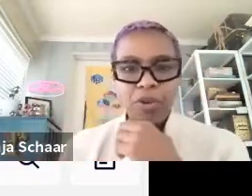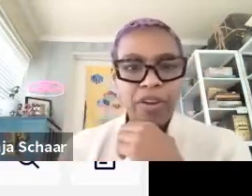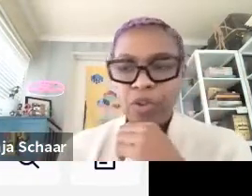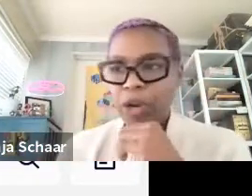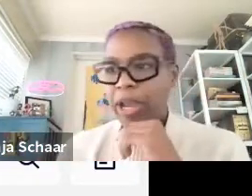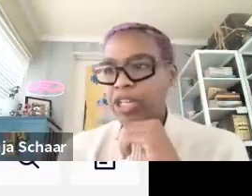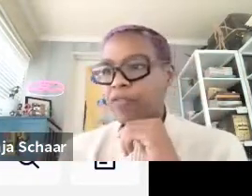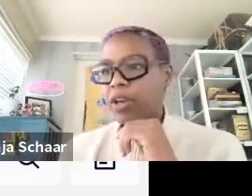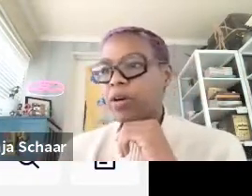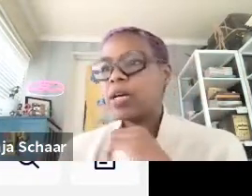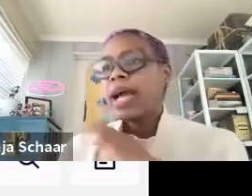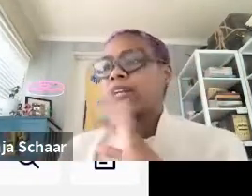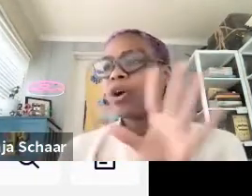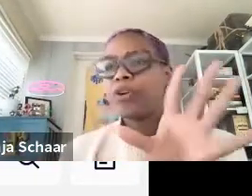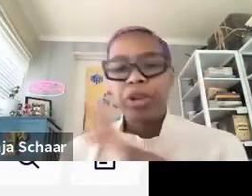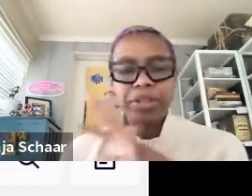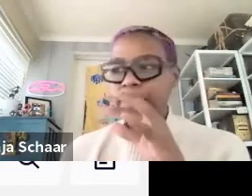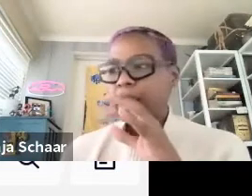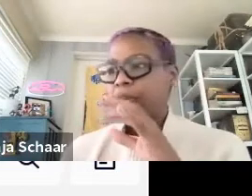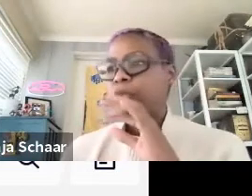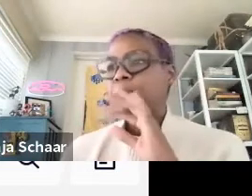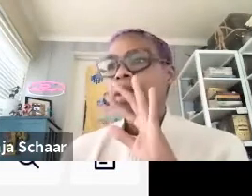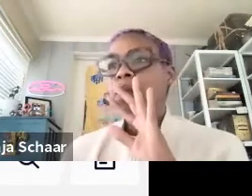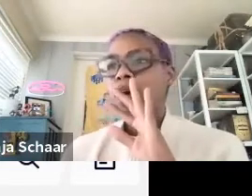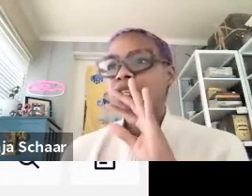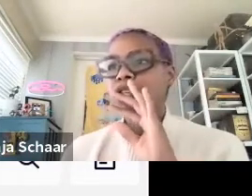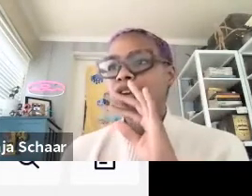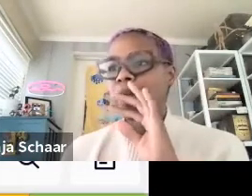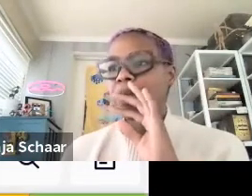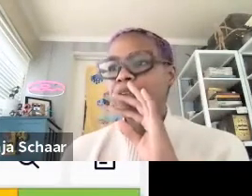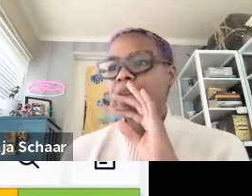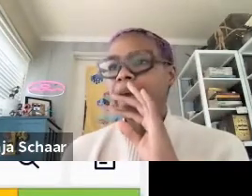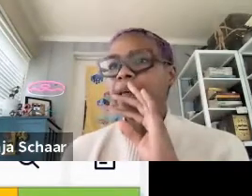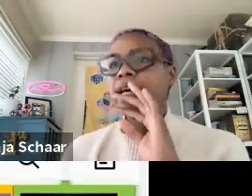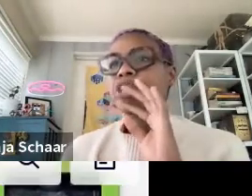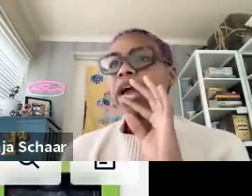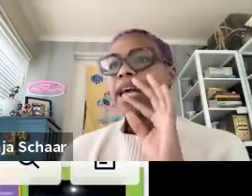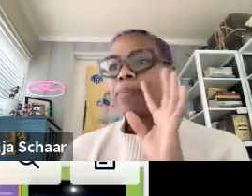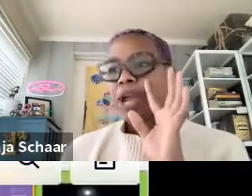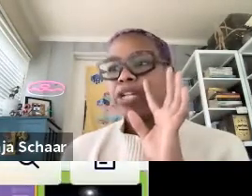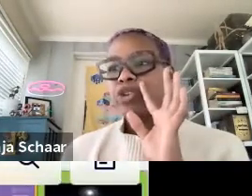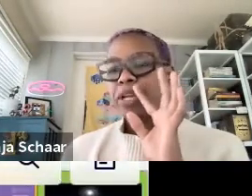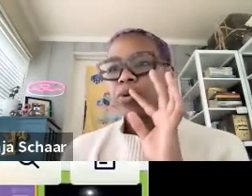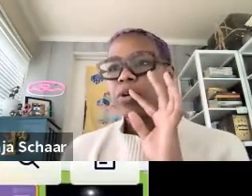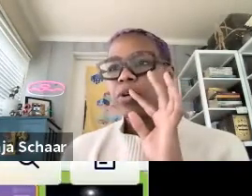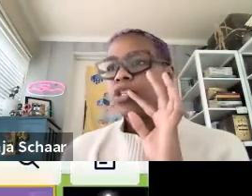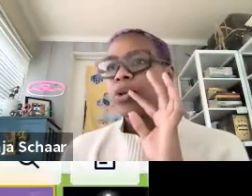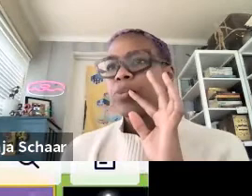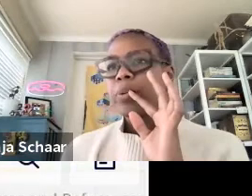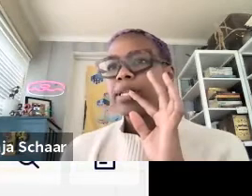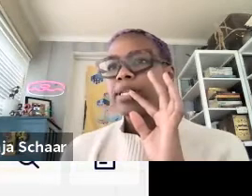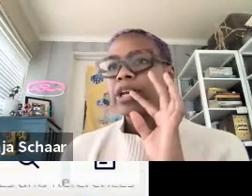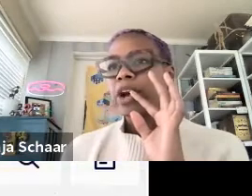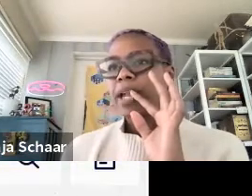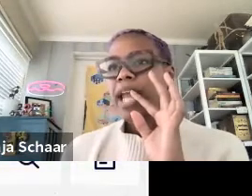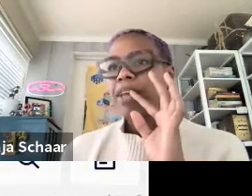just sort of as a recreational vehicle. And so they're using it to take notes, but then we also turn around and we use it again as a brainstorming tool. So what